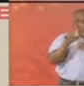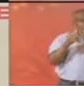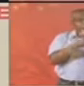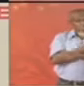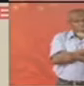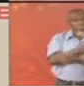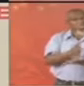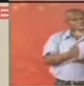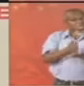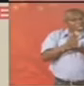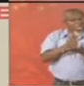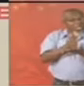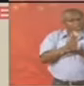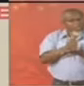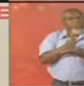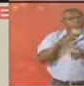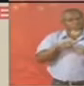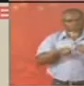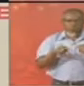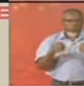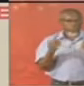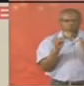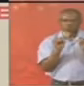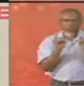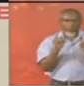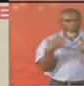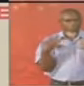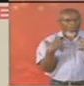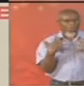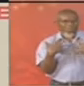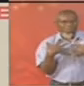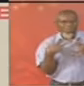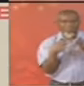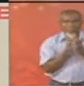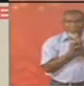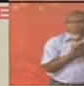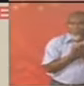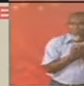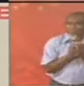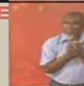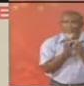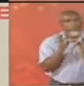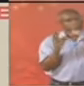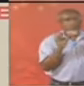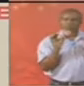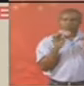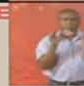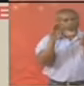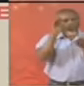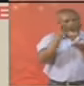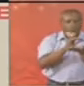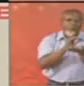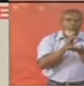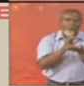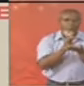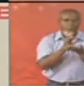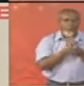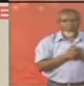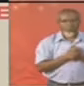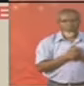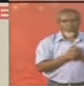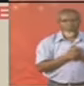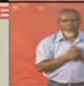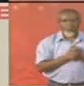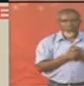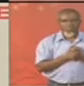have not really gotten the feedback that people are unwilling. They've gotten the feedback that people are curious about the